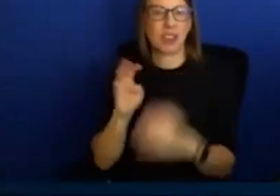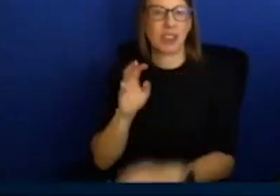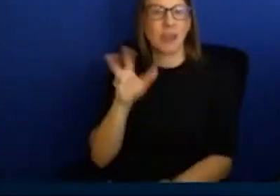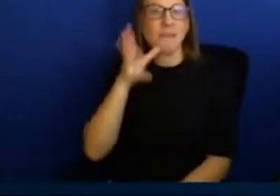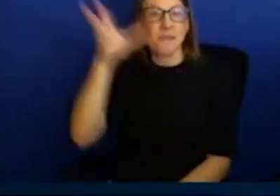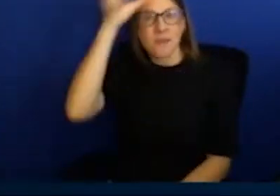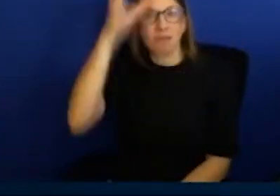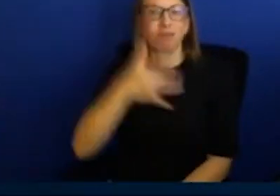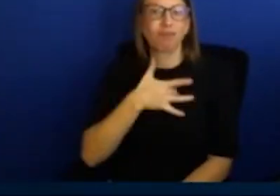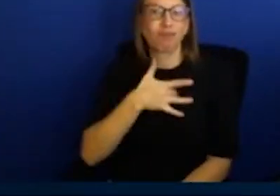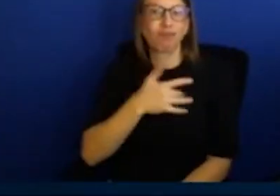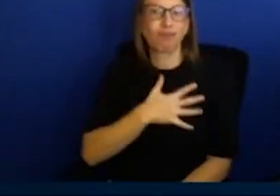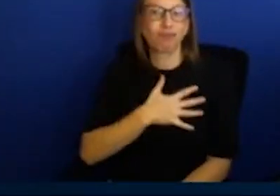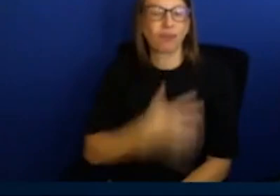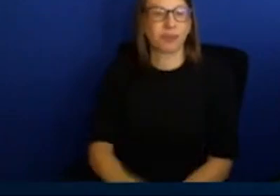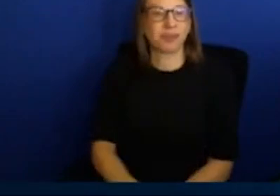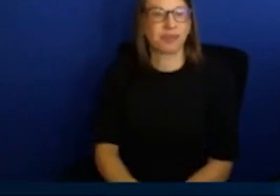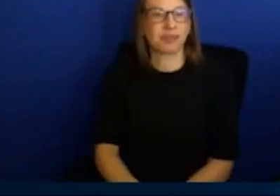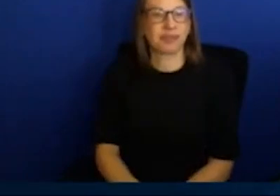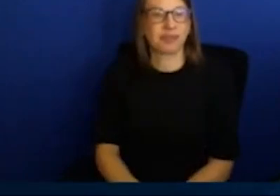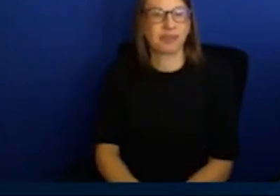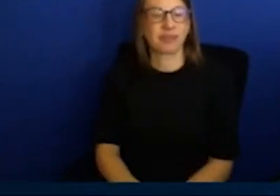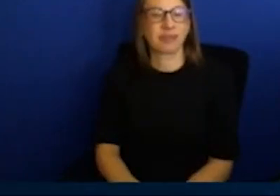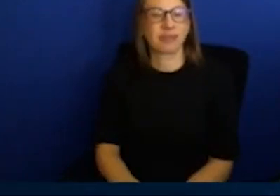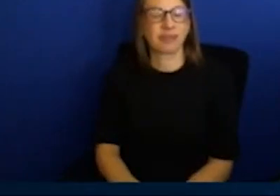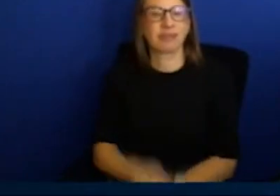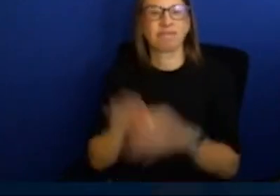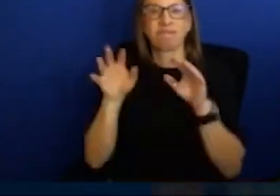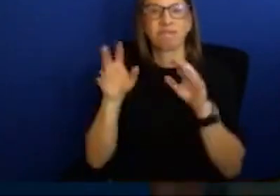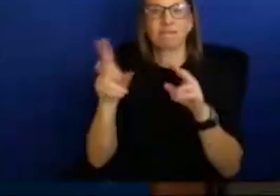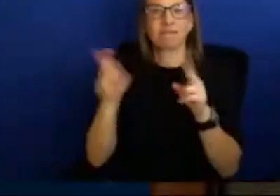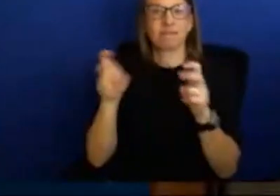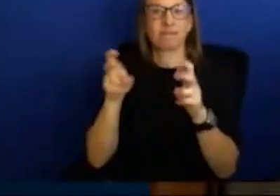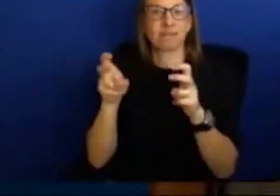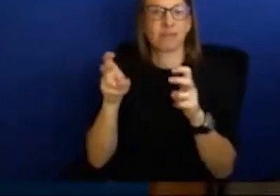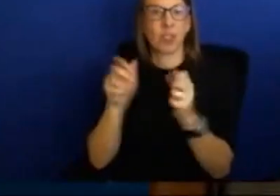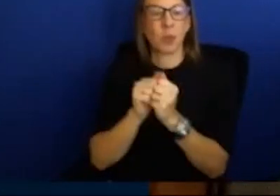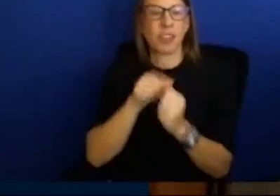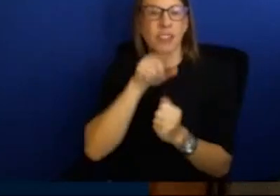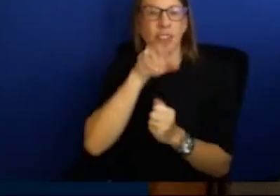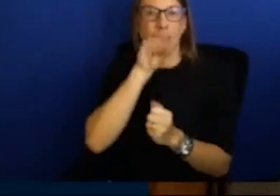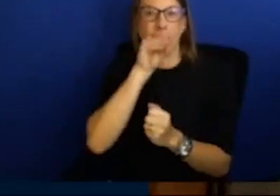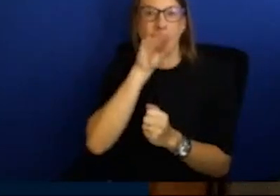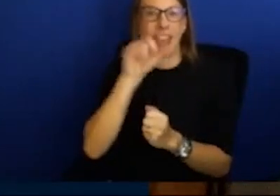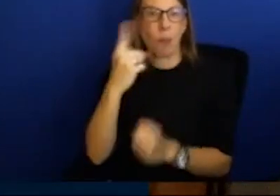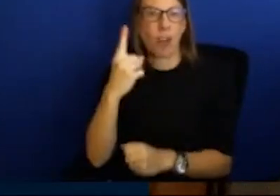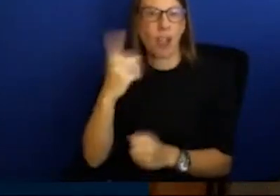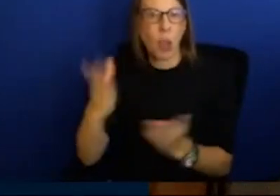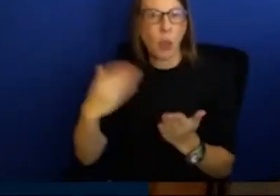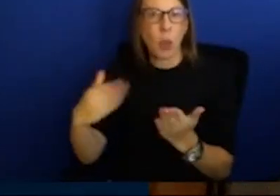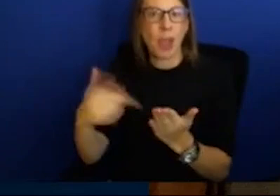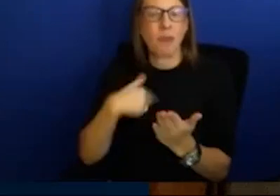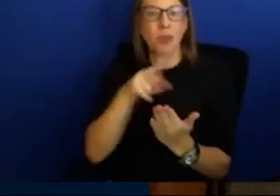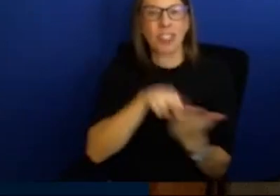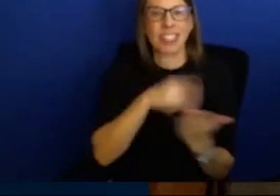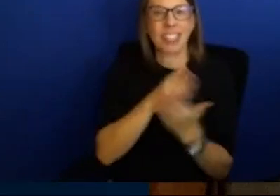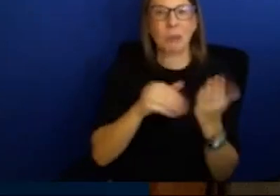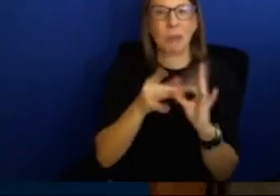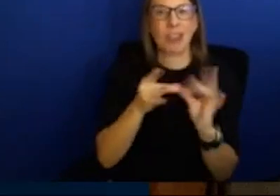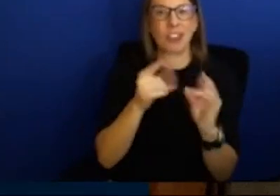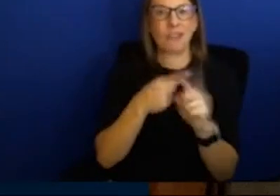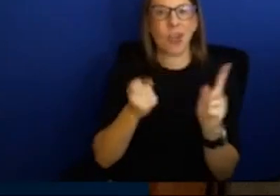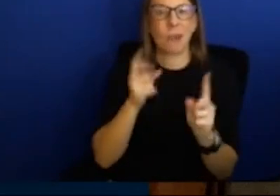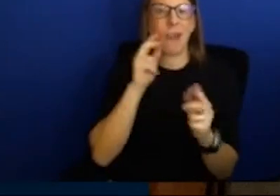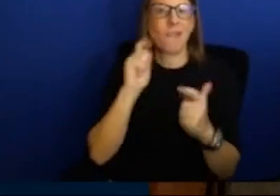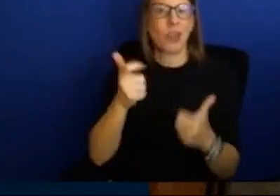that your grandparents? Yeah. Kind of go through those and grab those other ones with the duck. I See, love that one. Go no through these. Star I'm going to Trek. read some of our messages from our Okay. viewers. But